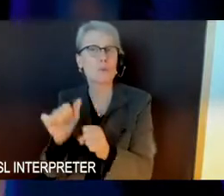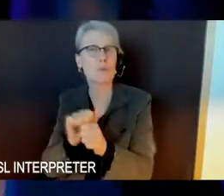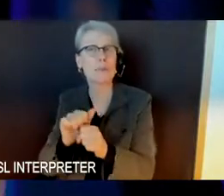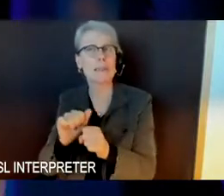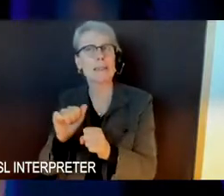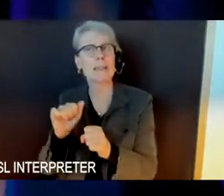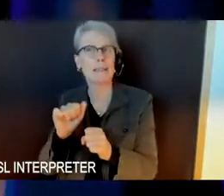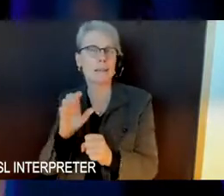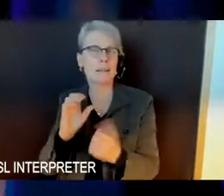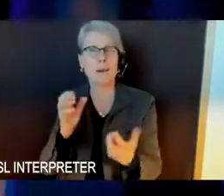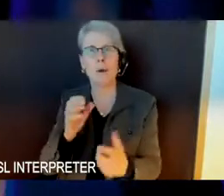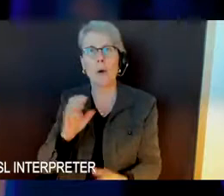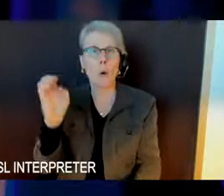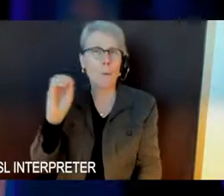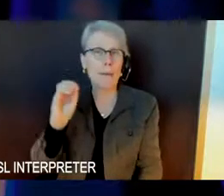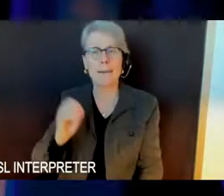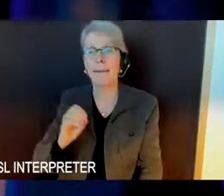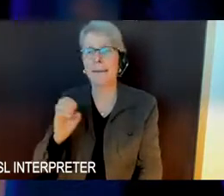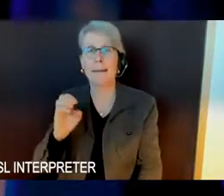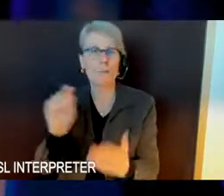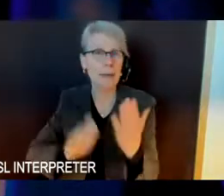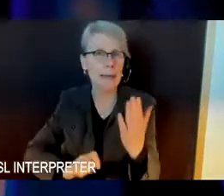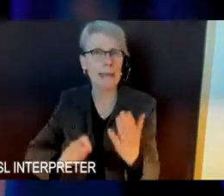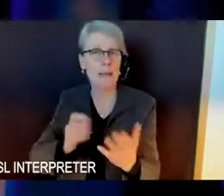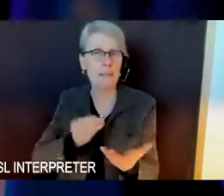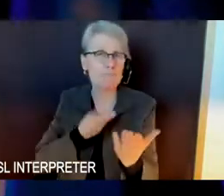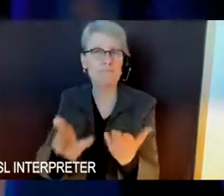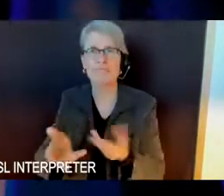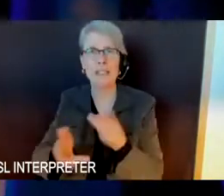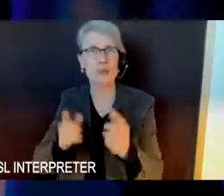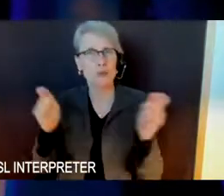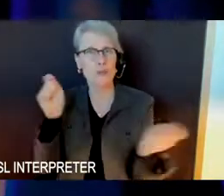to garner the attention of the media. It's an op-ed piece, etc.